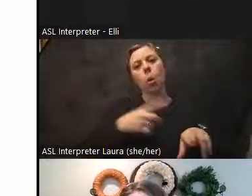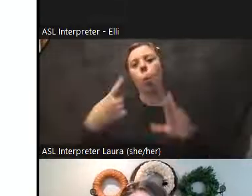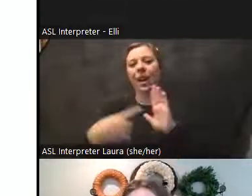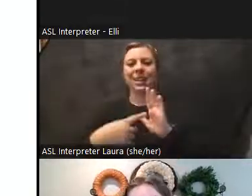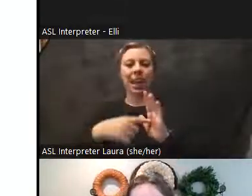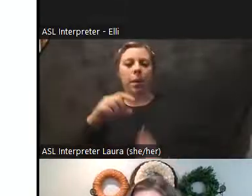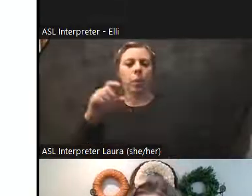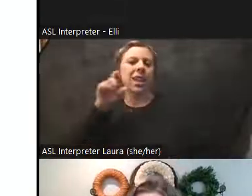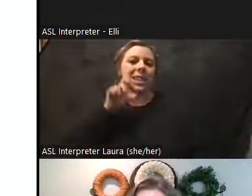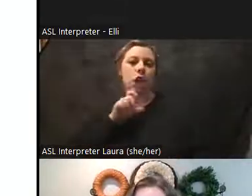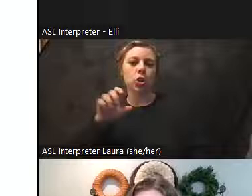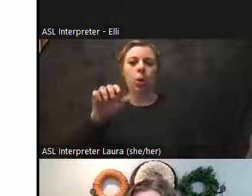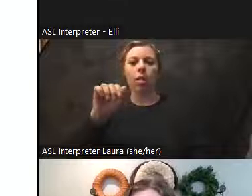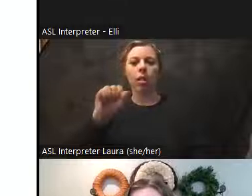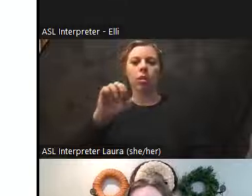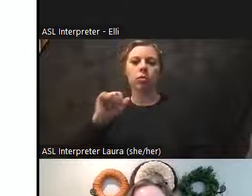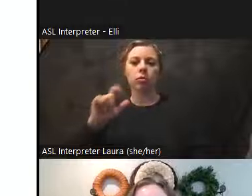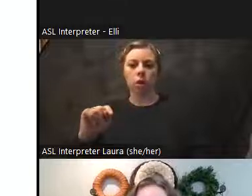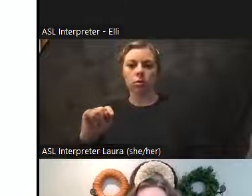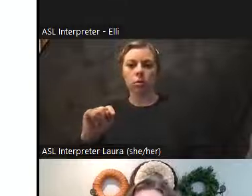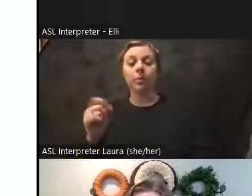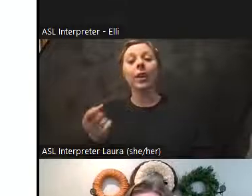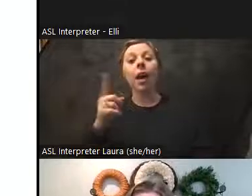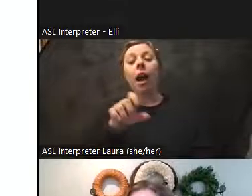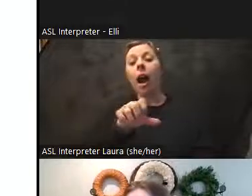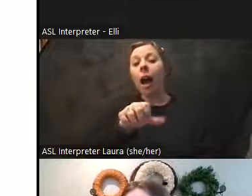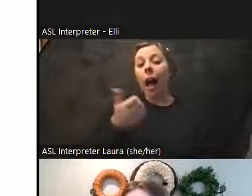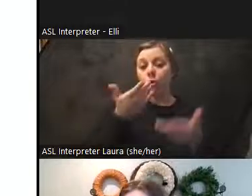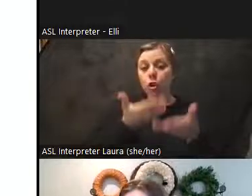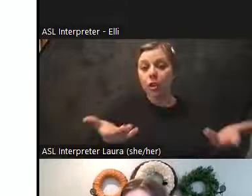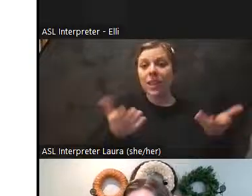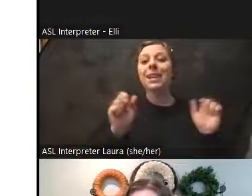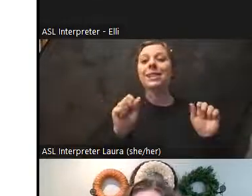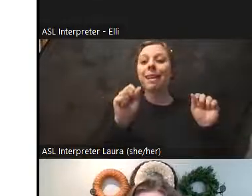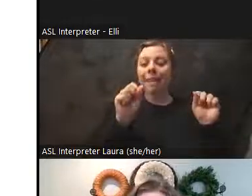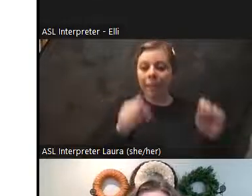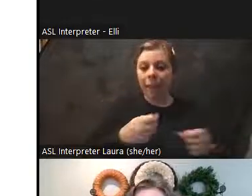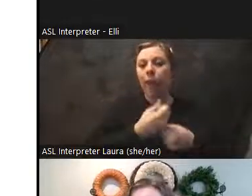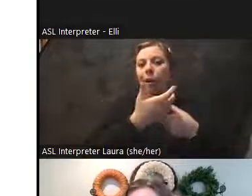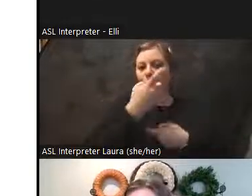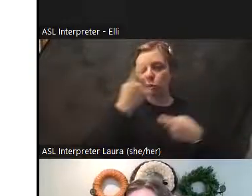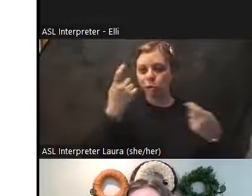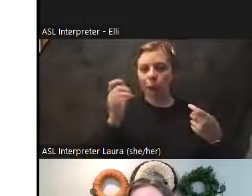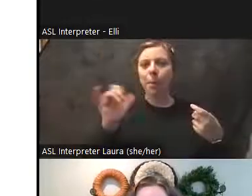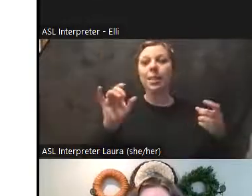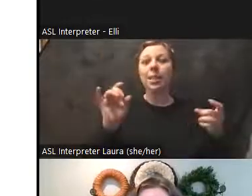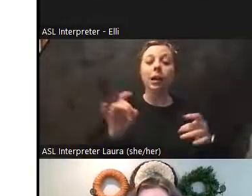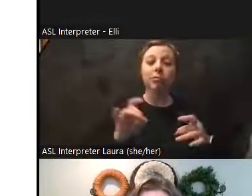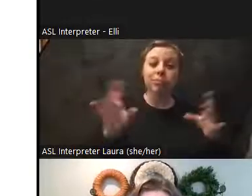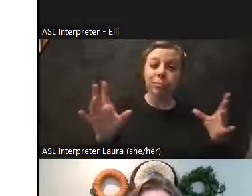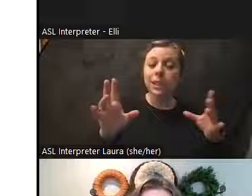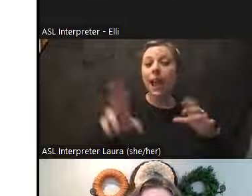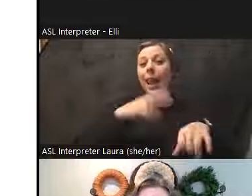like national disaster, large accidents, unexpected death, war,